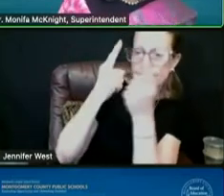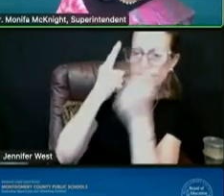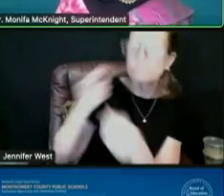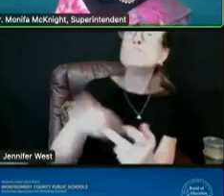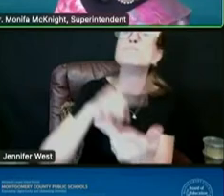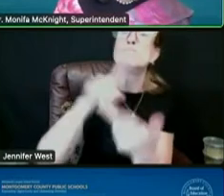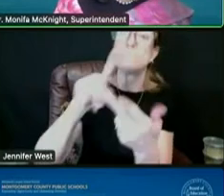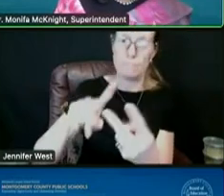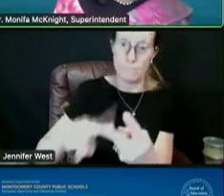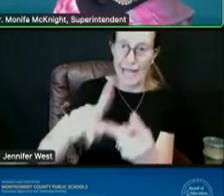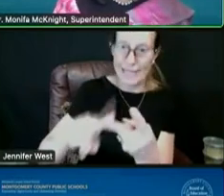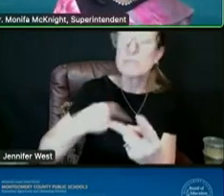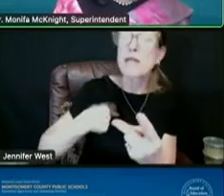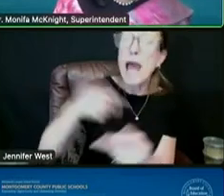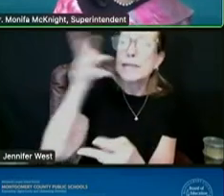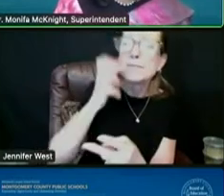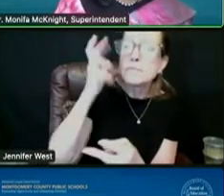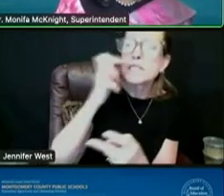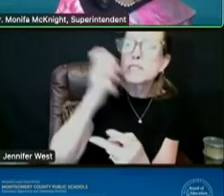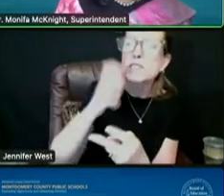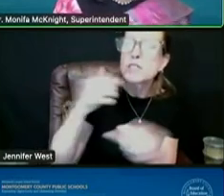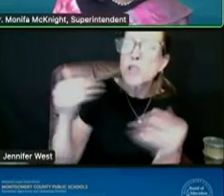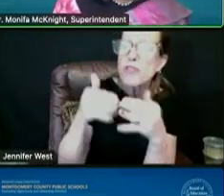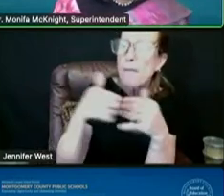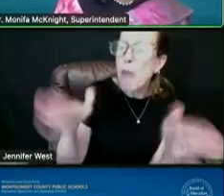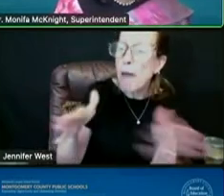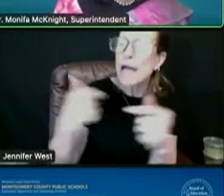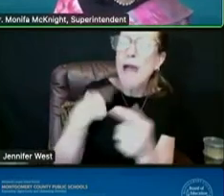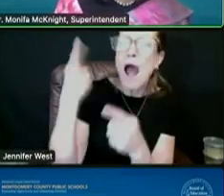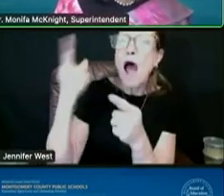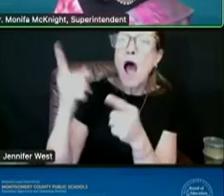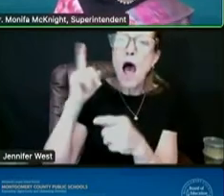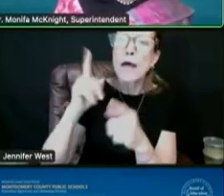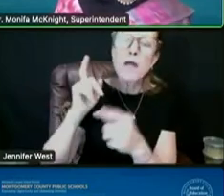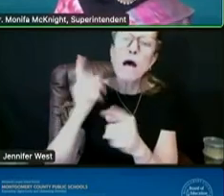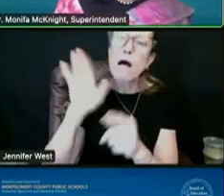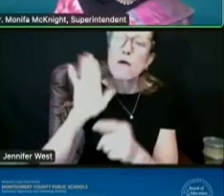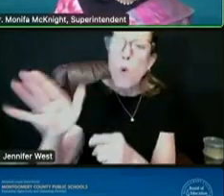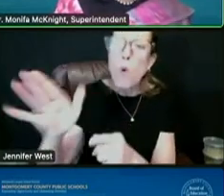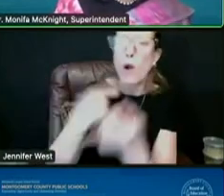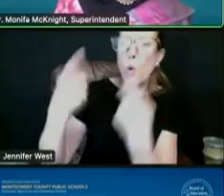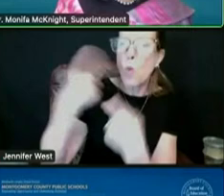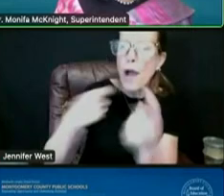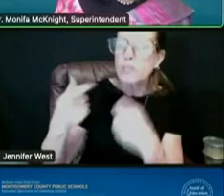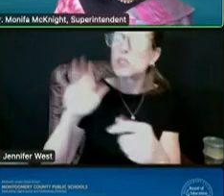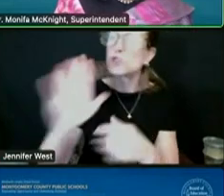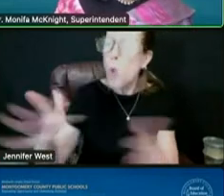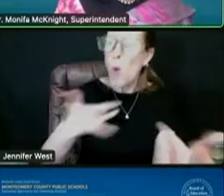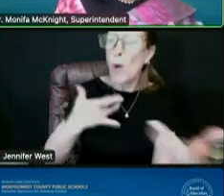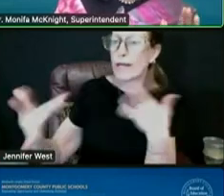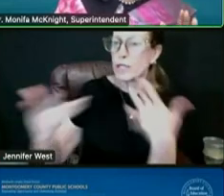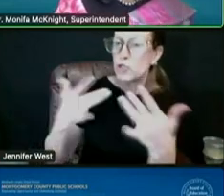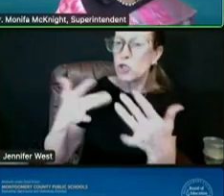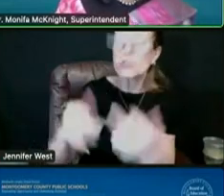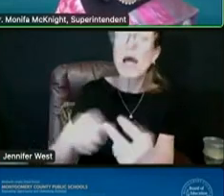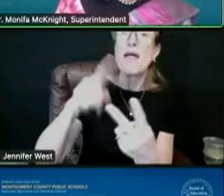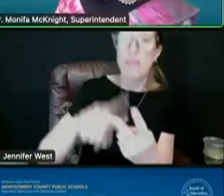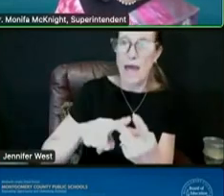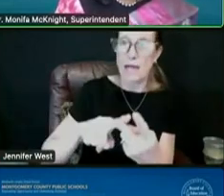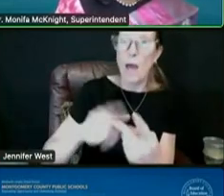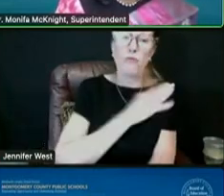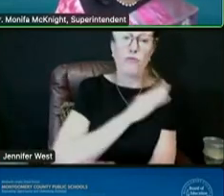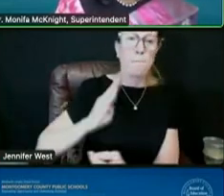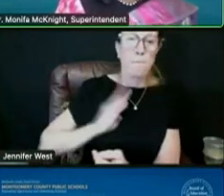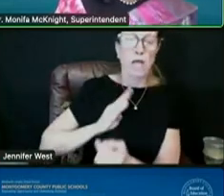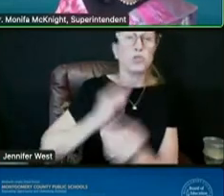engage with me and the staff around all of the components within our operating budget, then it makes a request to the county